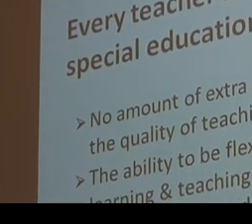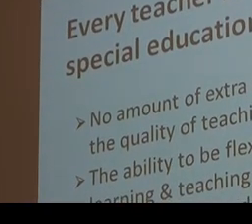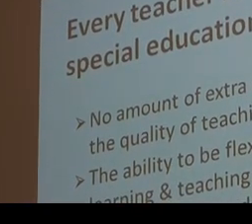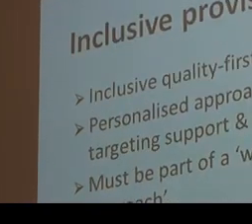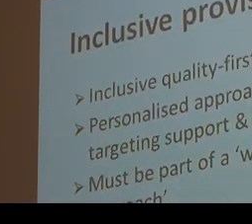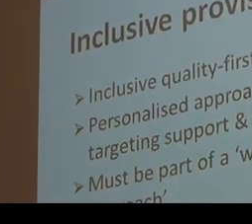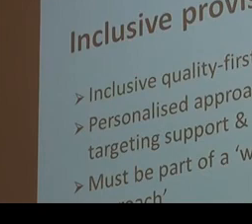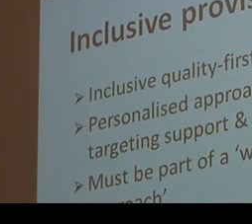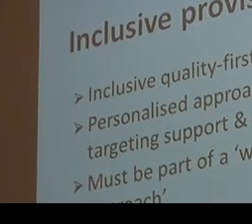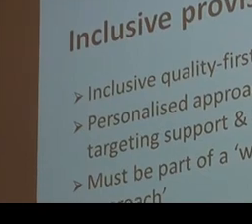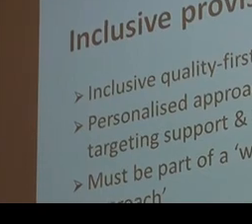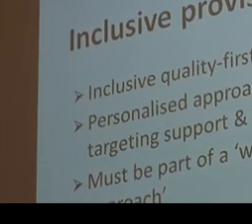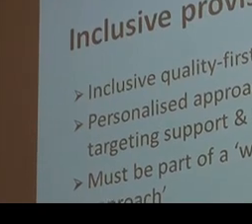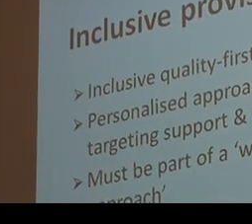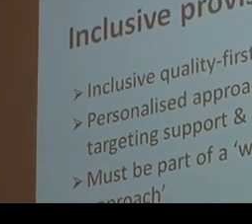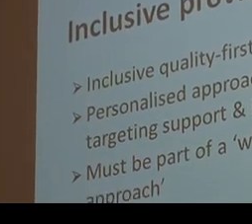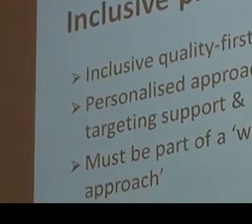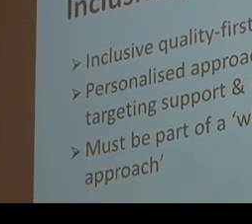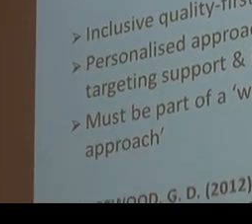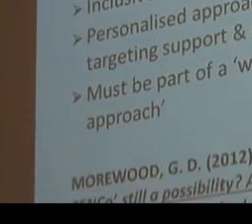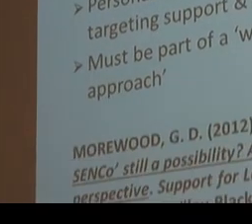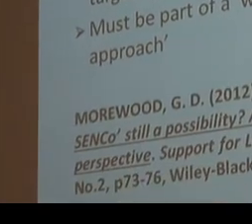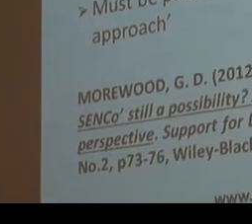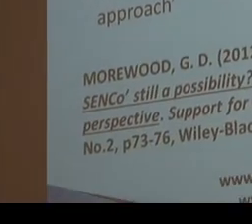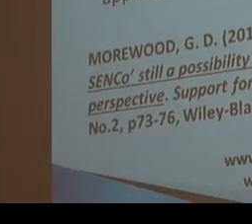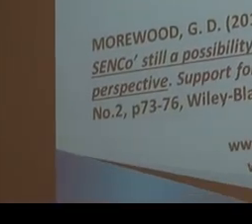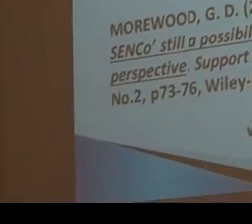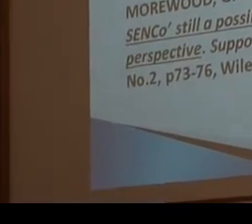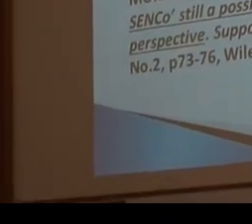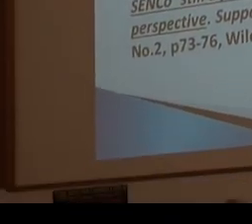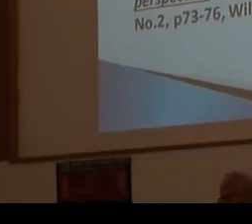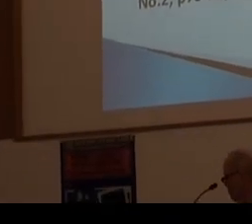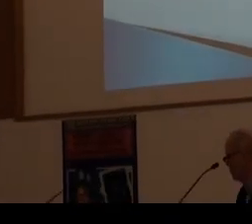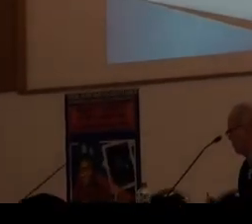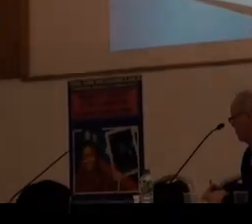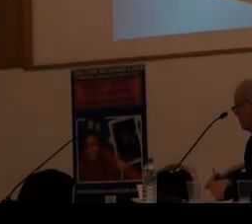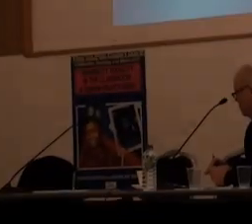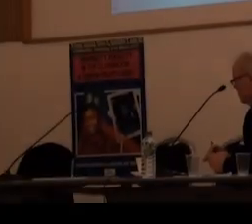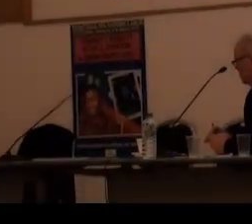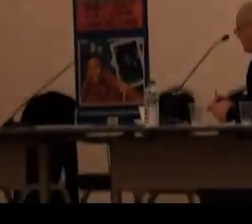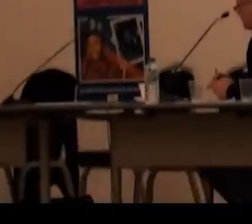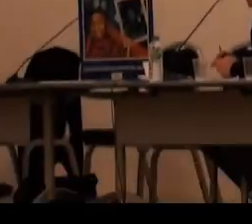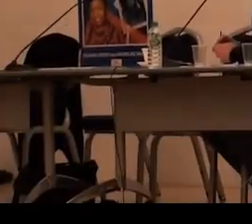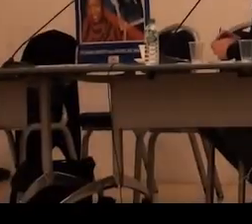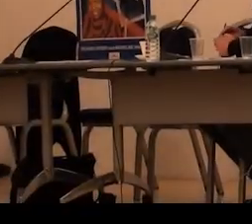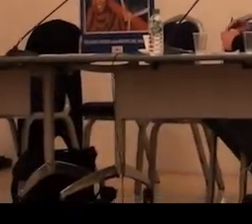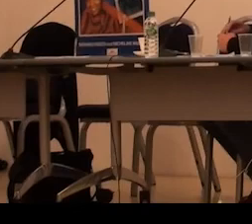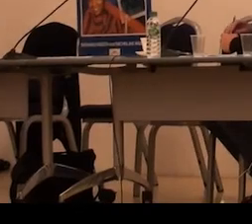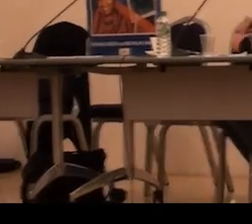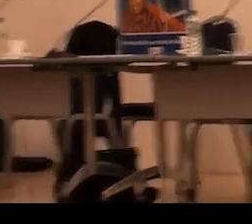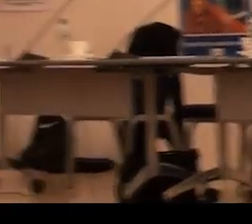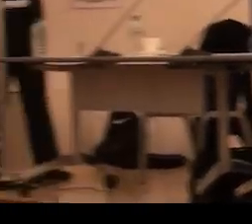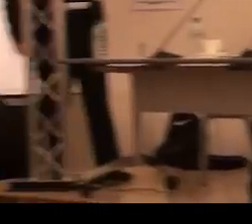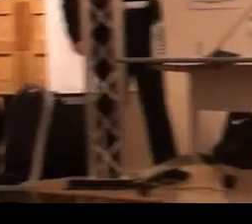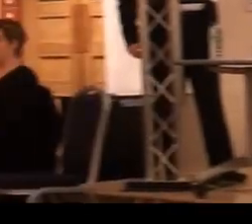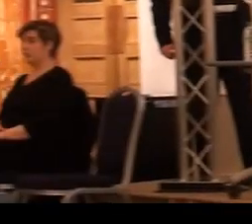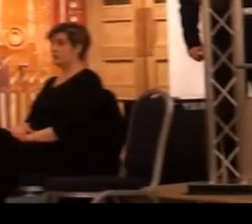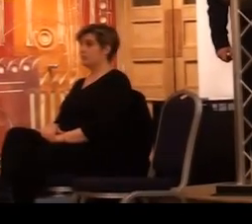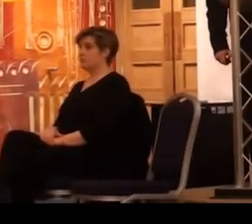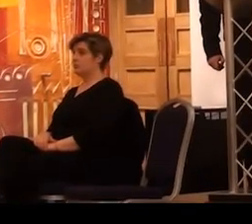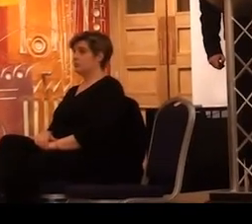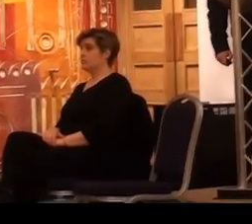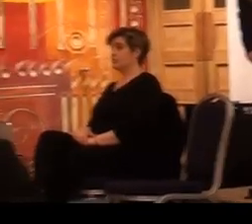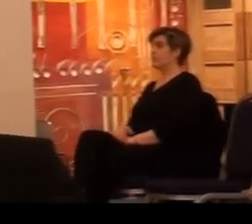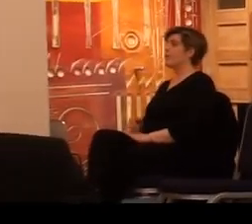job, is my message for you. And to help people, you see, I even wrote a publication, aren't I? Okay, I better sell my own stuff. We do